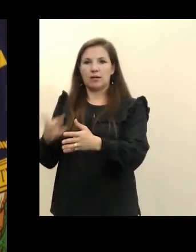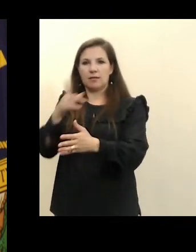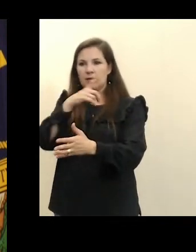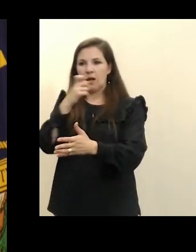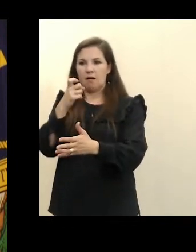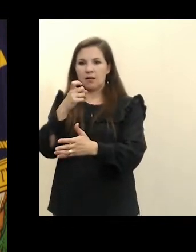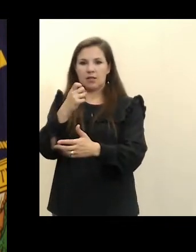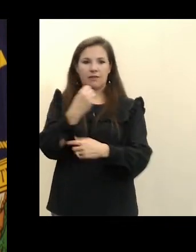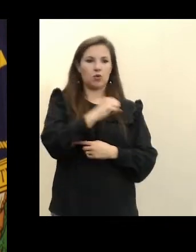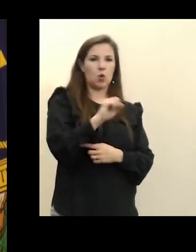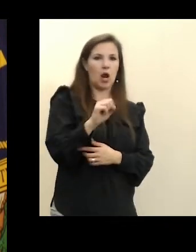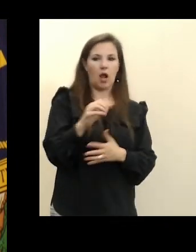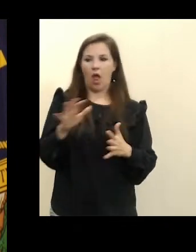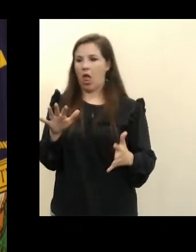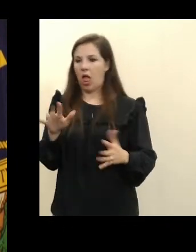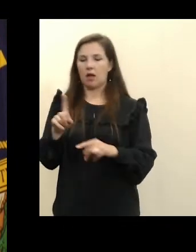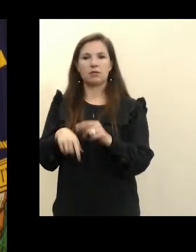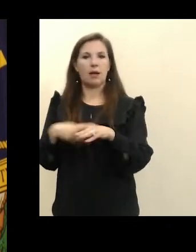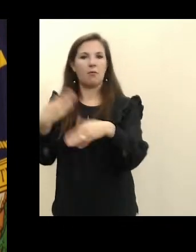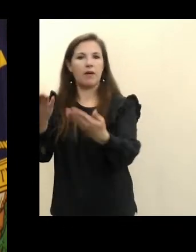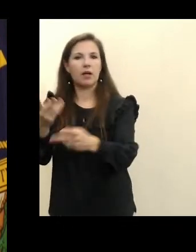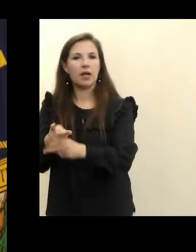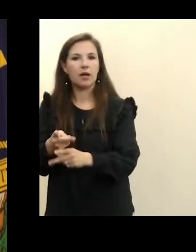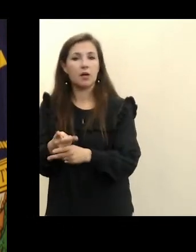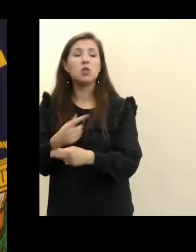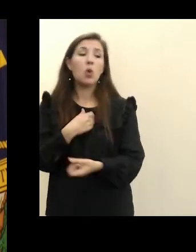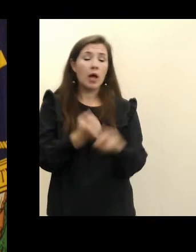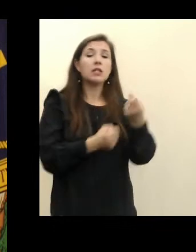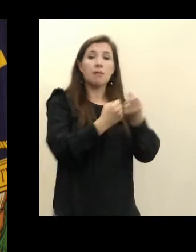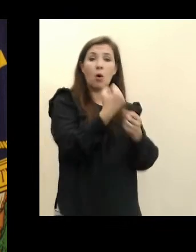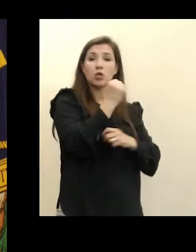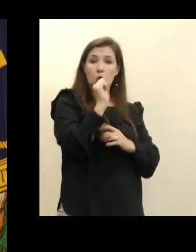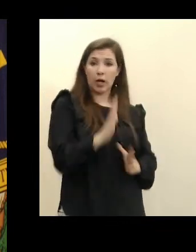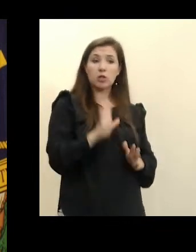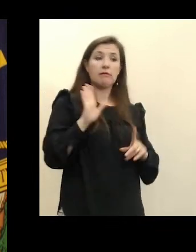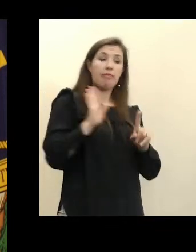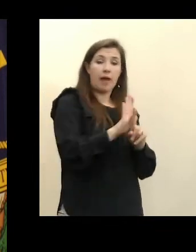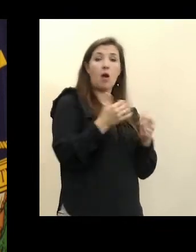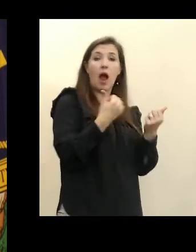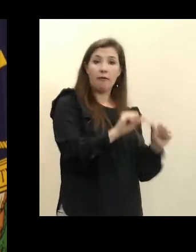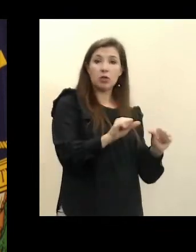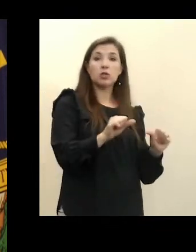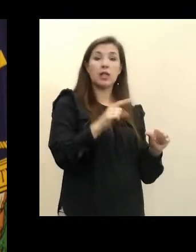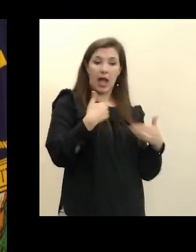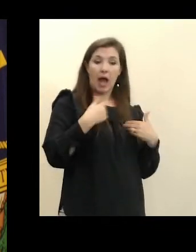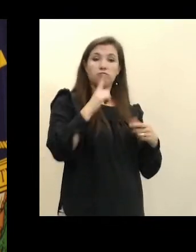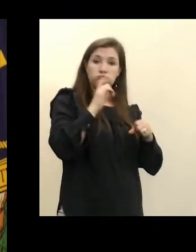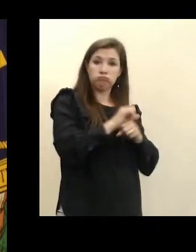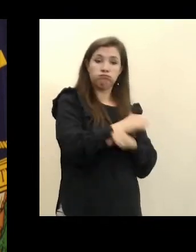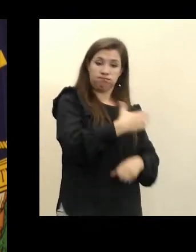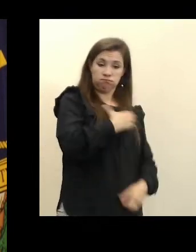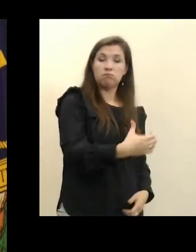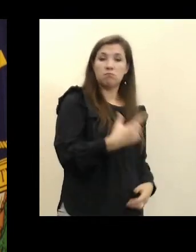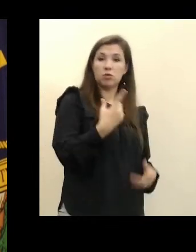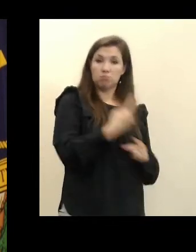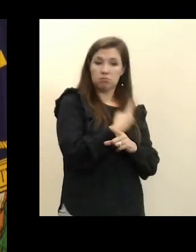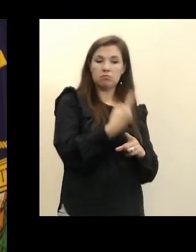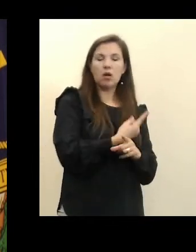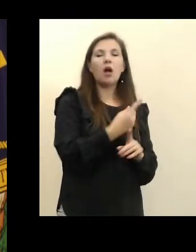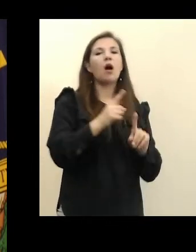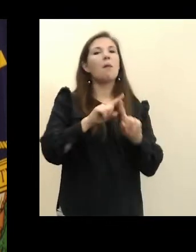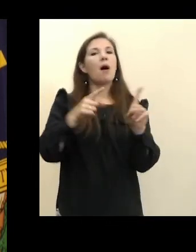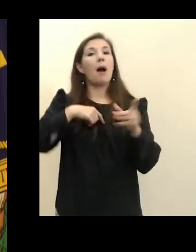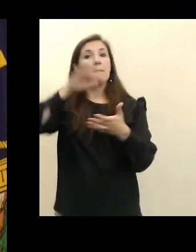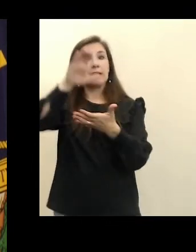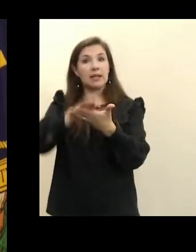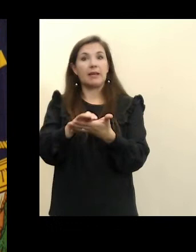strike. So while I support the strikers and their efforts, I think they have legitimate beef. I do believe that